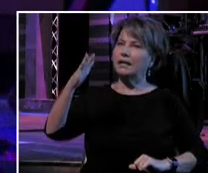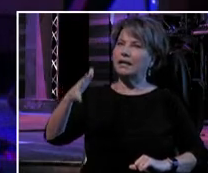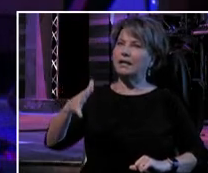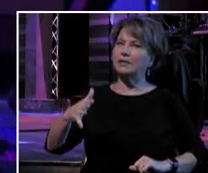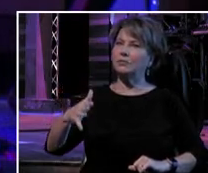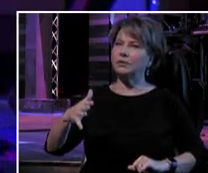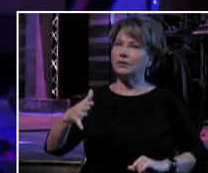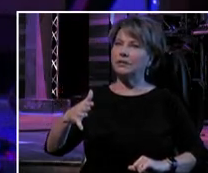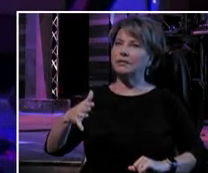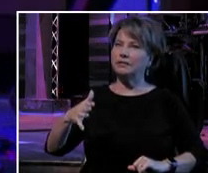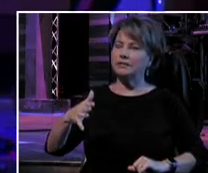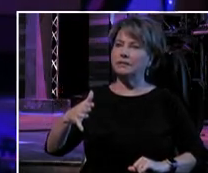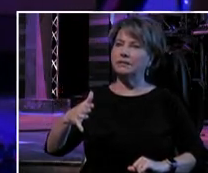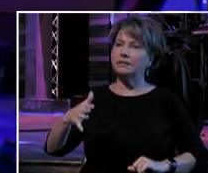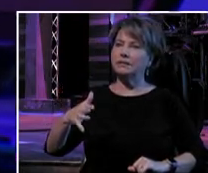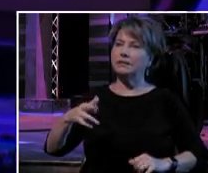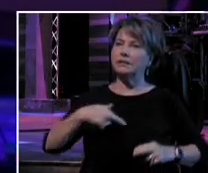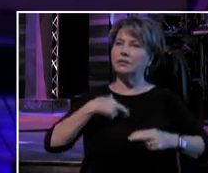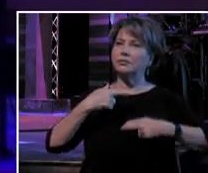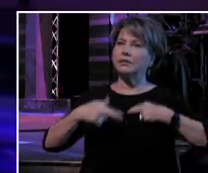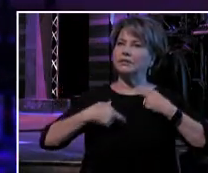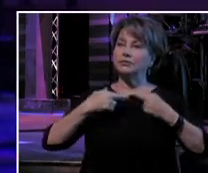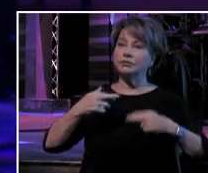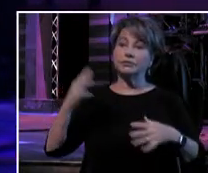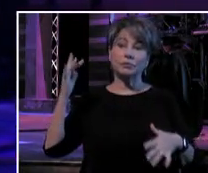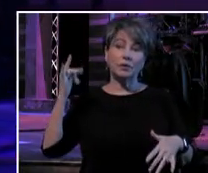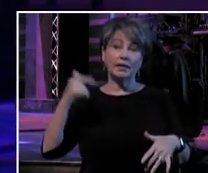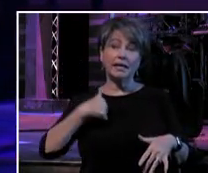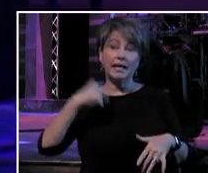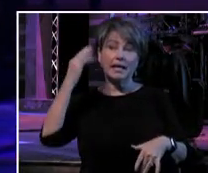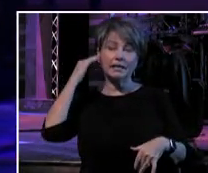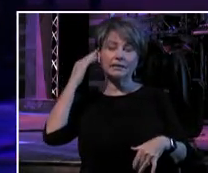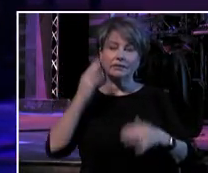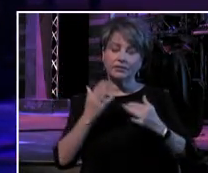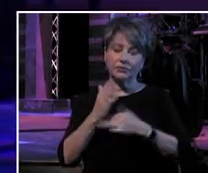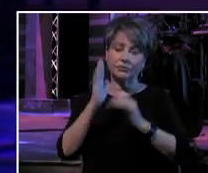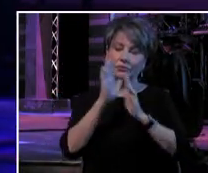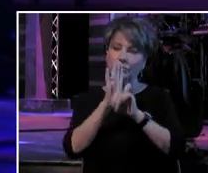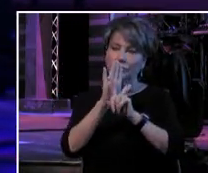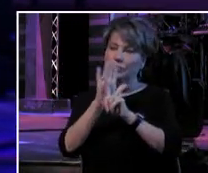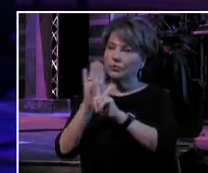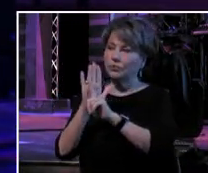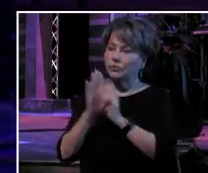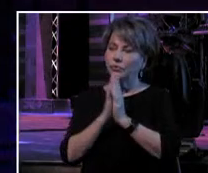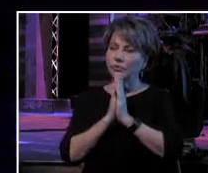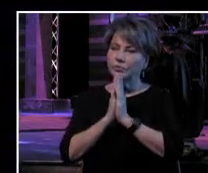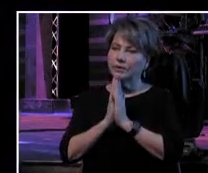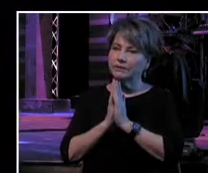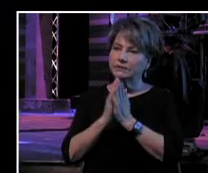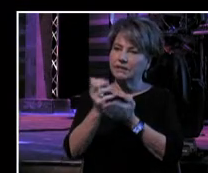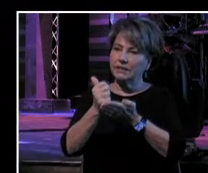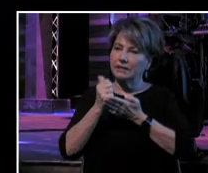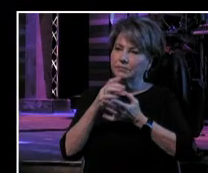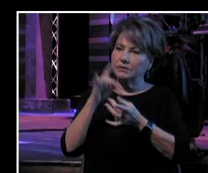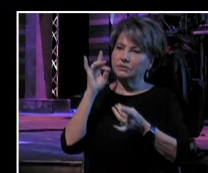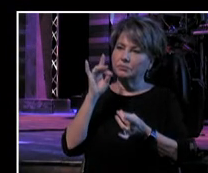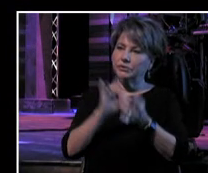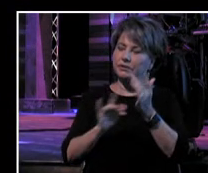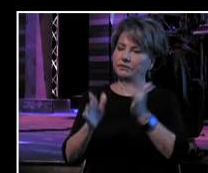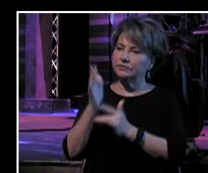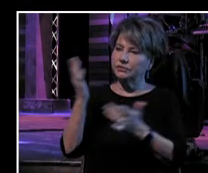Good, good. You're knowing what that pause means. For I know that through your prayers and the help of the Spirit of Jesus Christ, this will turn